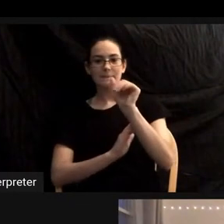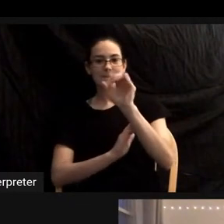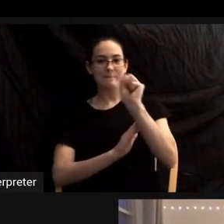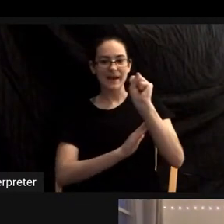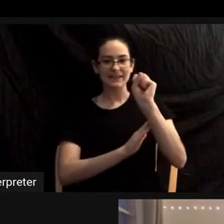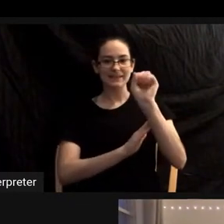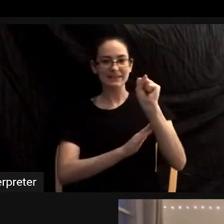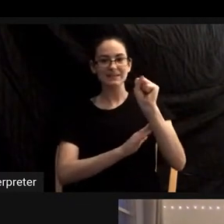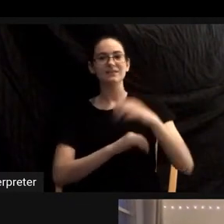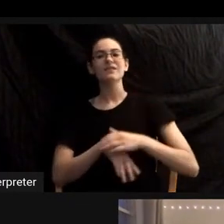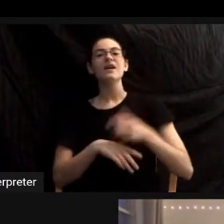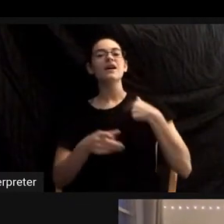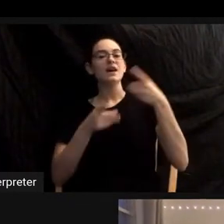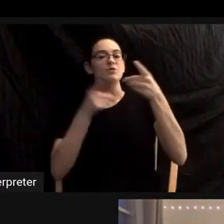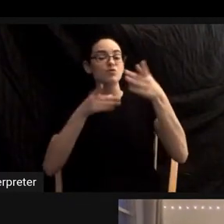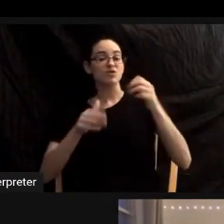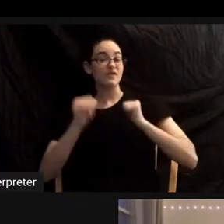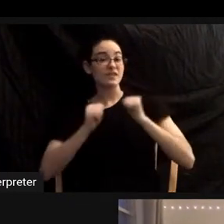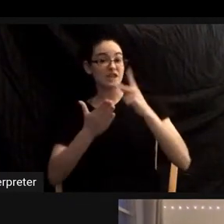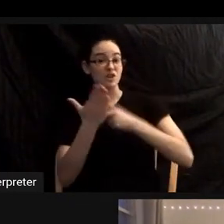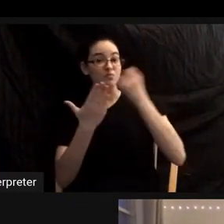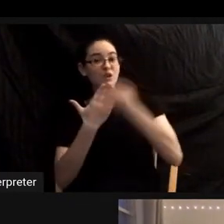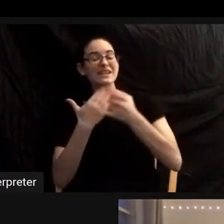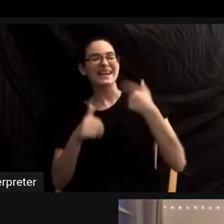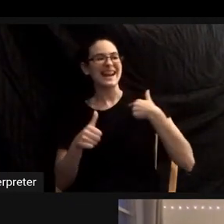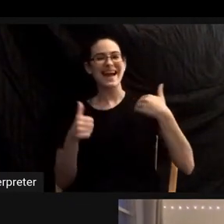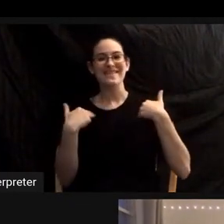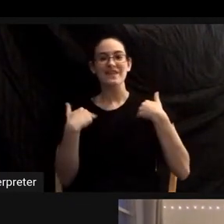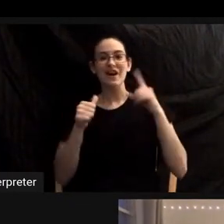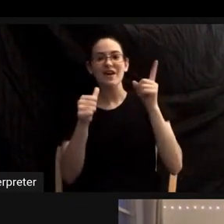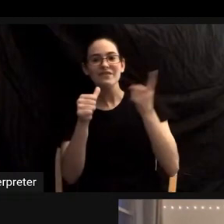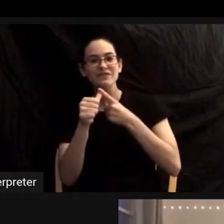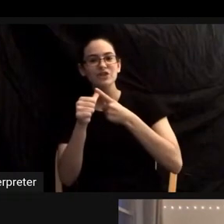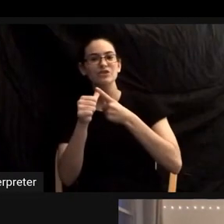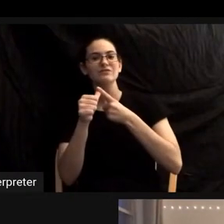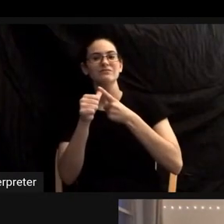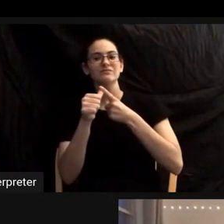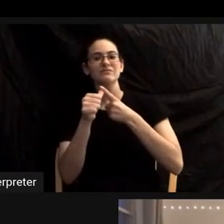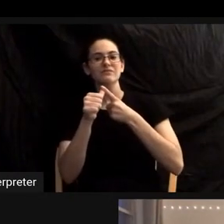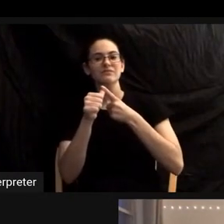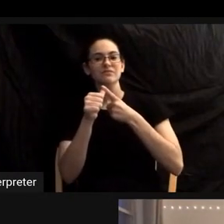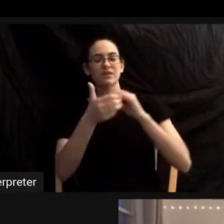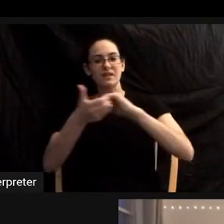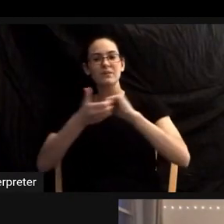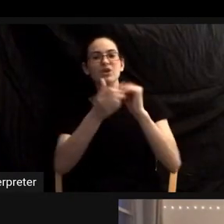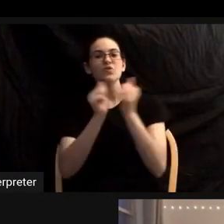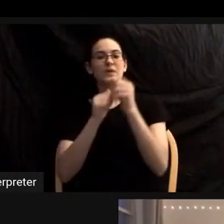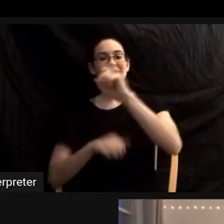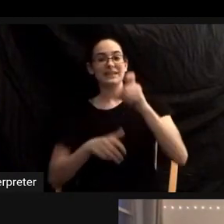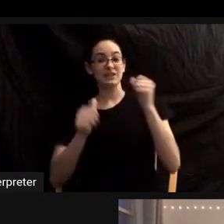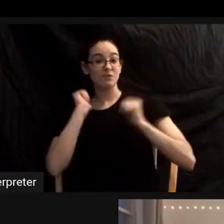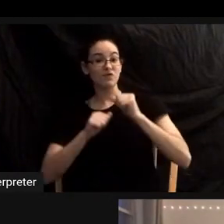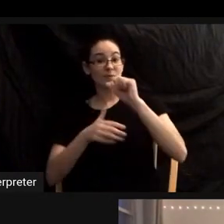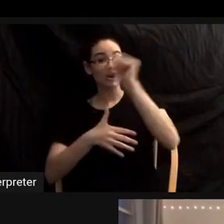am the artistic director of Avante Theater Project, which has our first artistic residency with Texas Performing Arts this year. We're very excited about